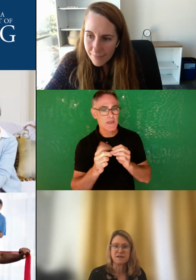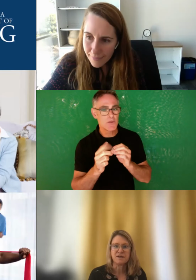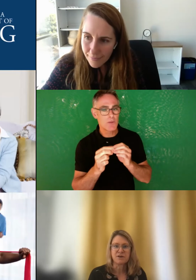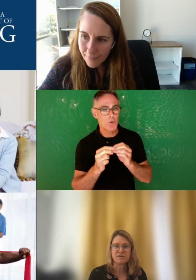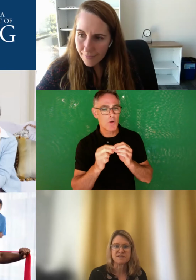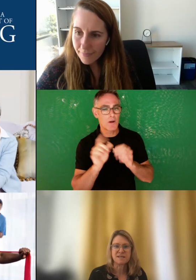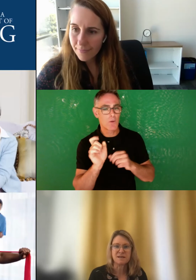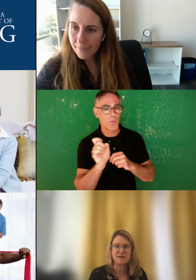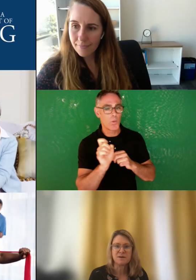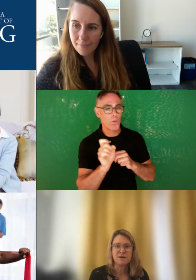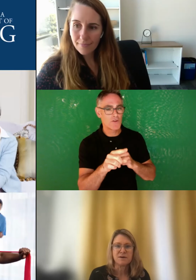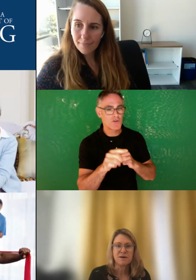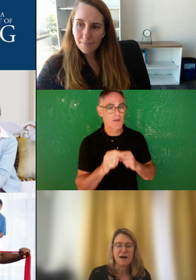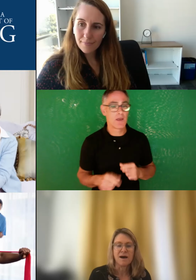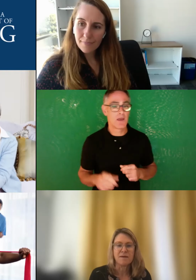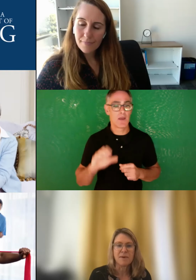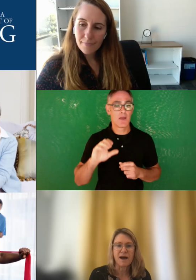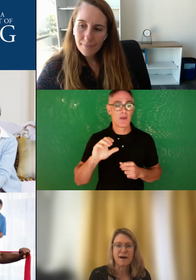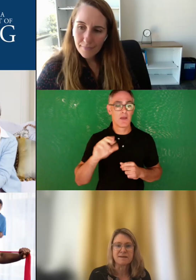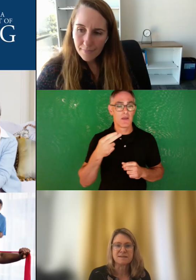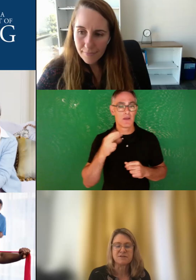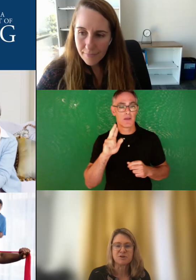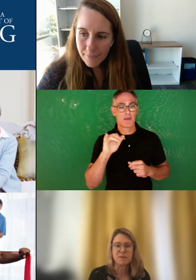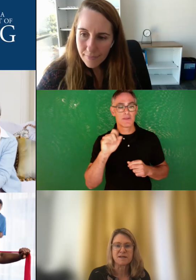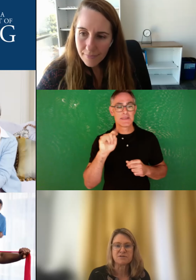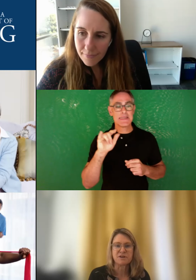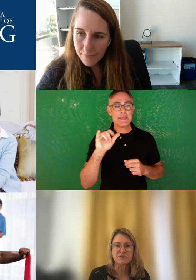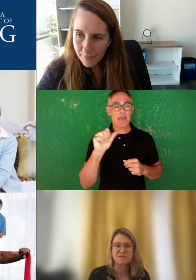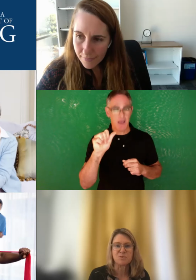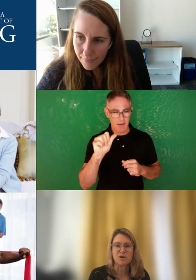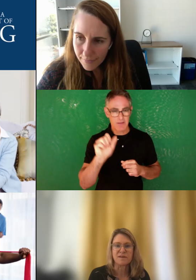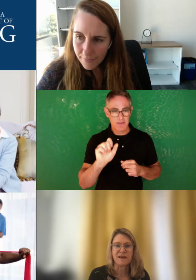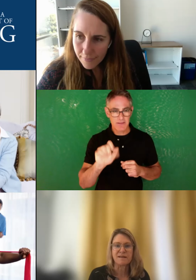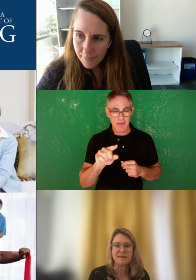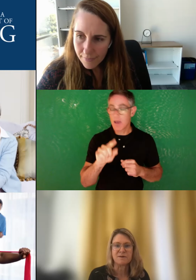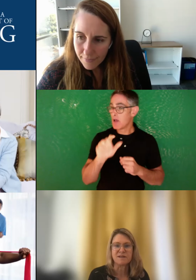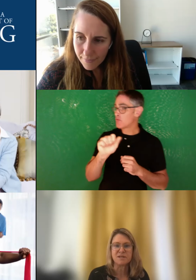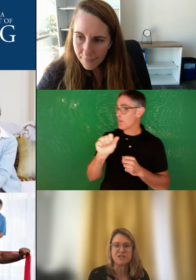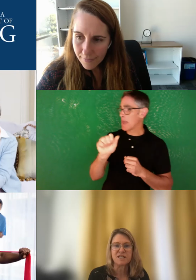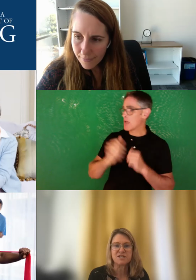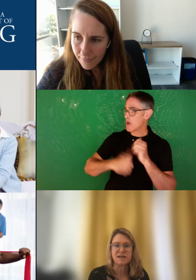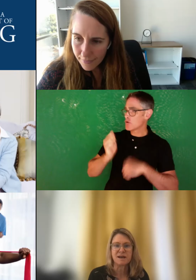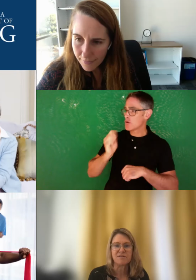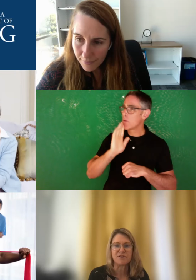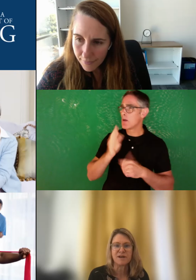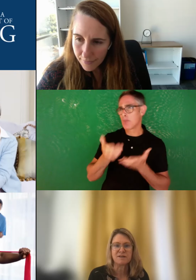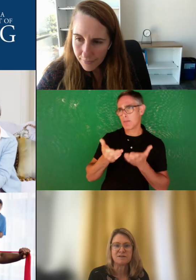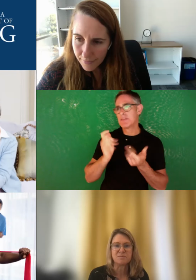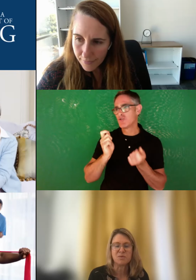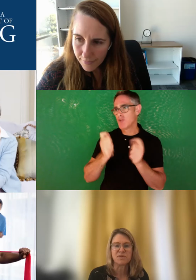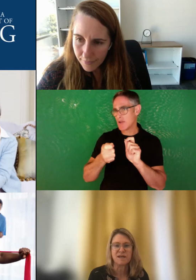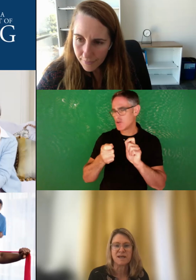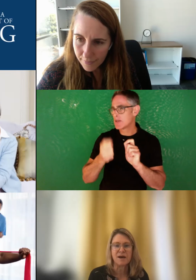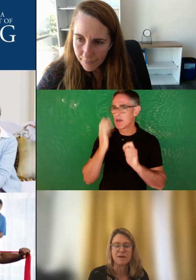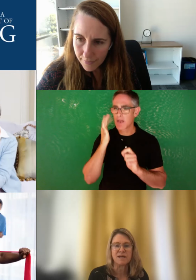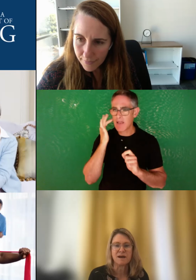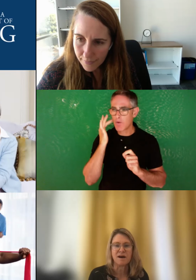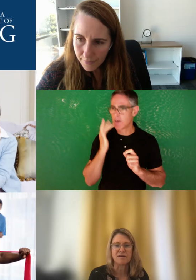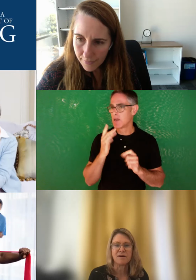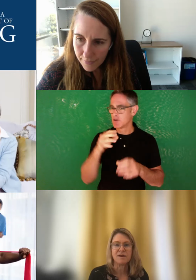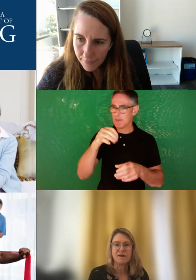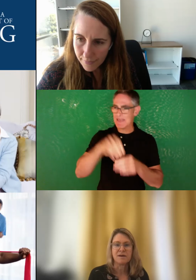question. Christina asked, the AAA structure is more than likely going to be changing in California to be within